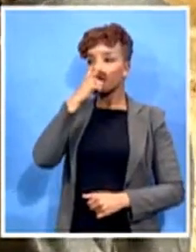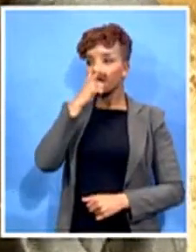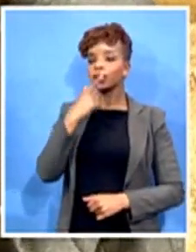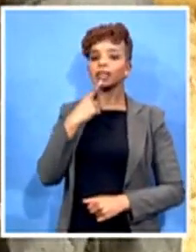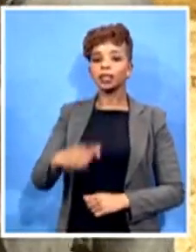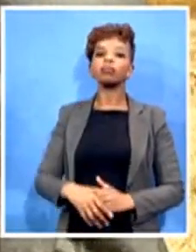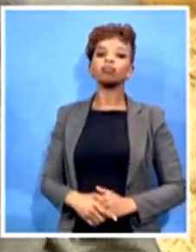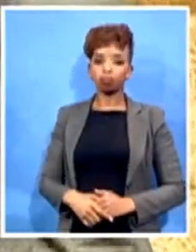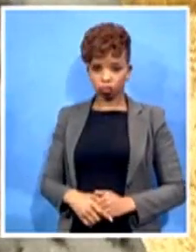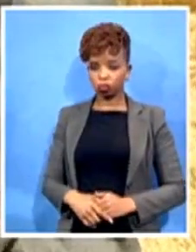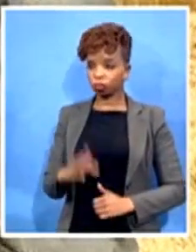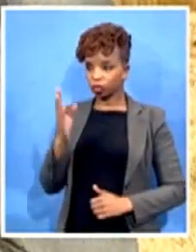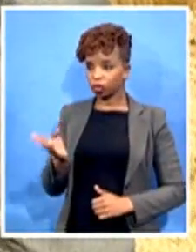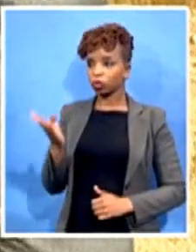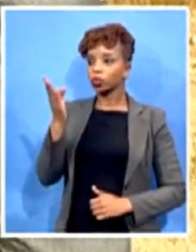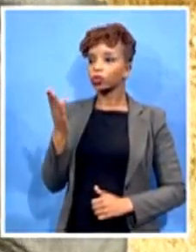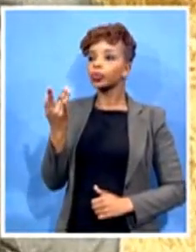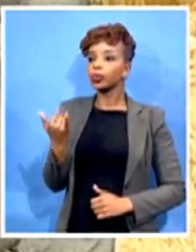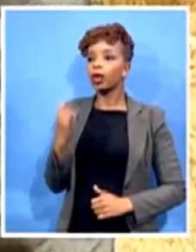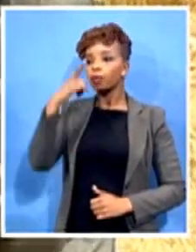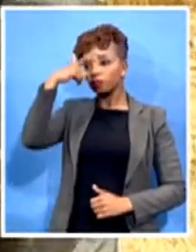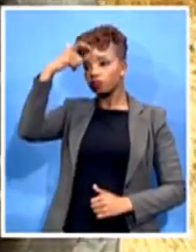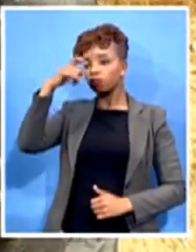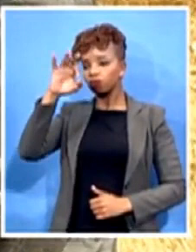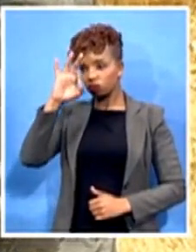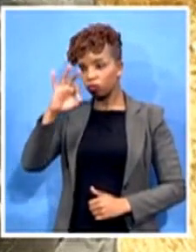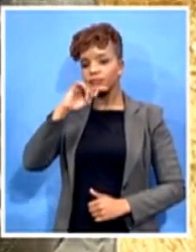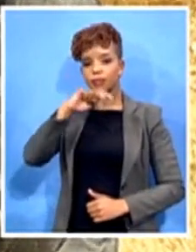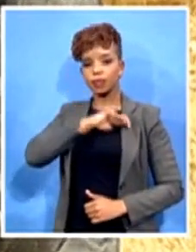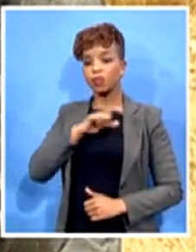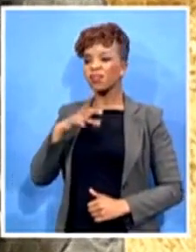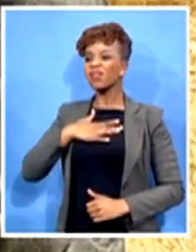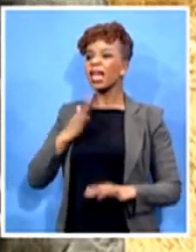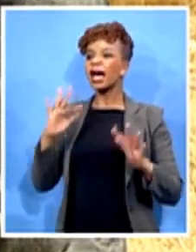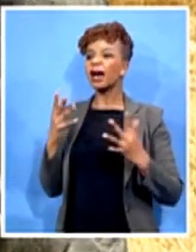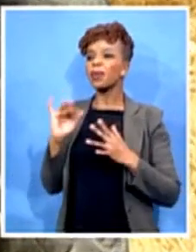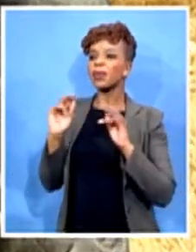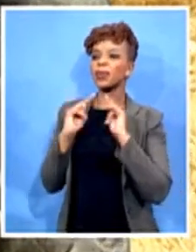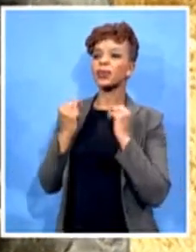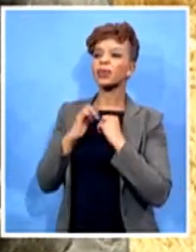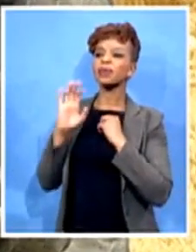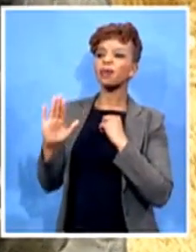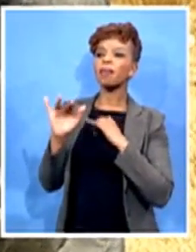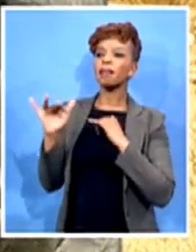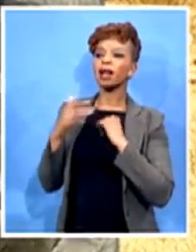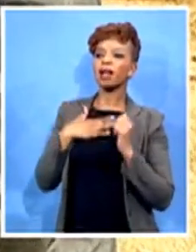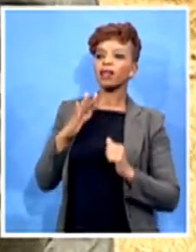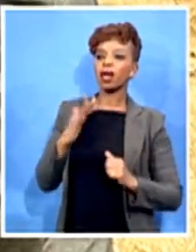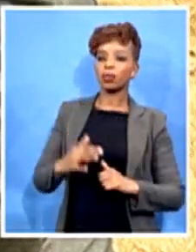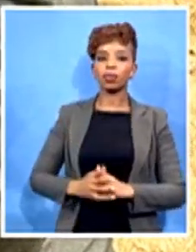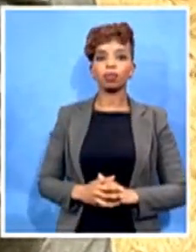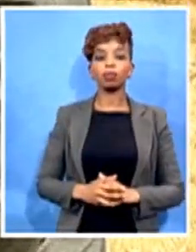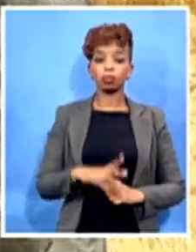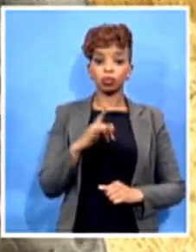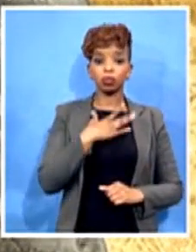feel about that as the nation? We would like to applaud the President for taking such a conscious decision, because